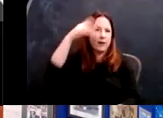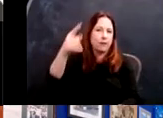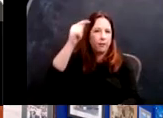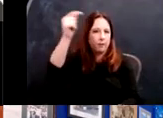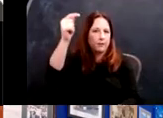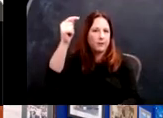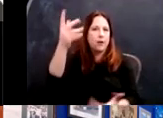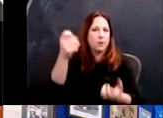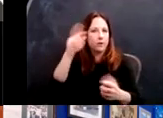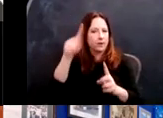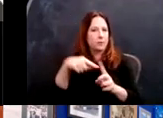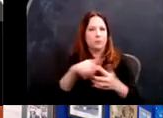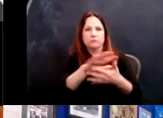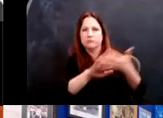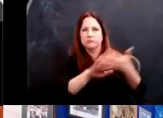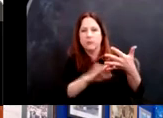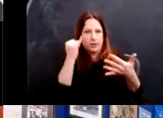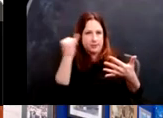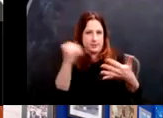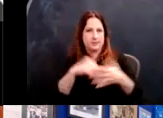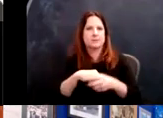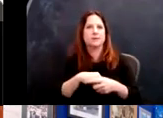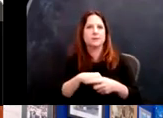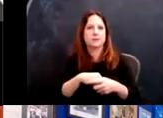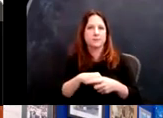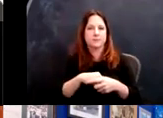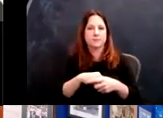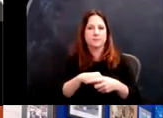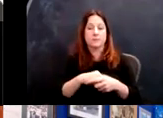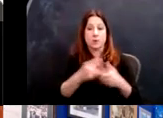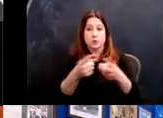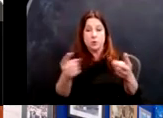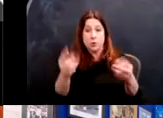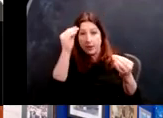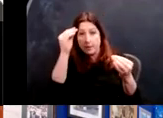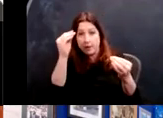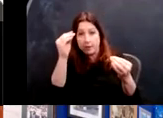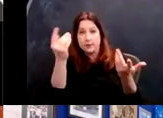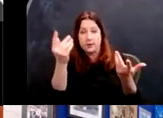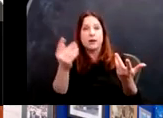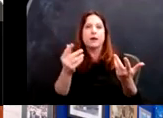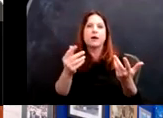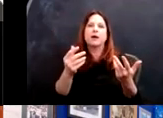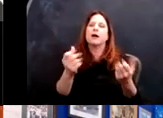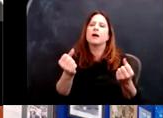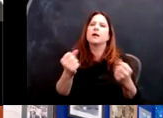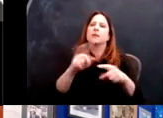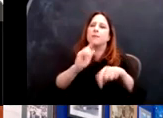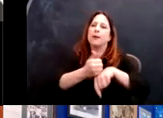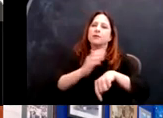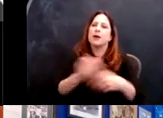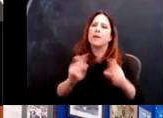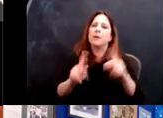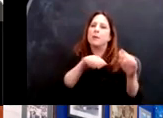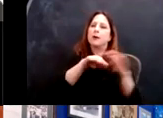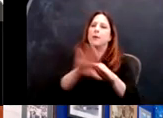about, here are some options that we came up with. And if you guys can think about it, is it the number of people who are coming through the doors? Is it the